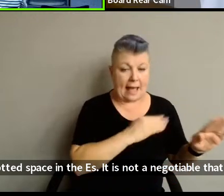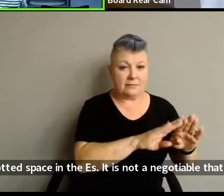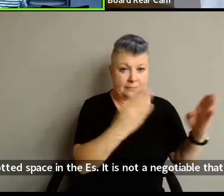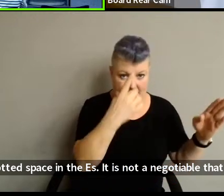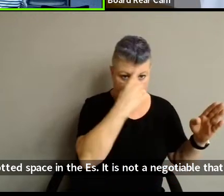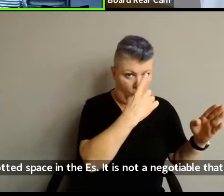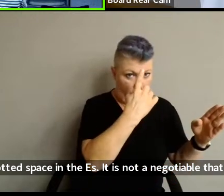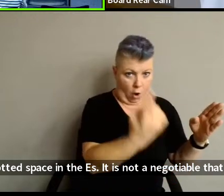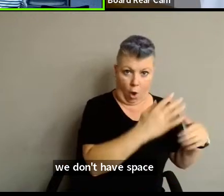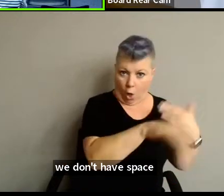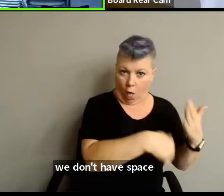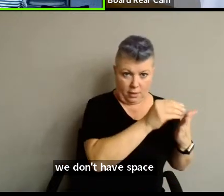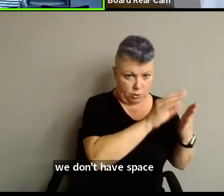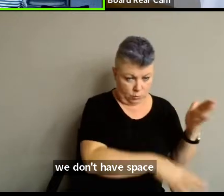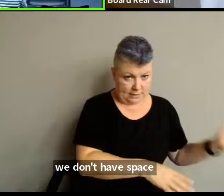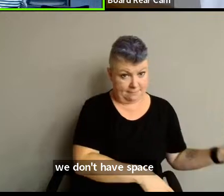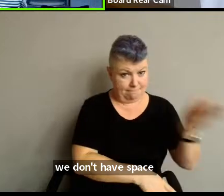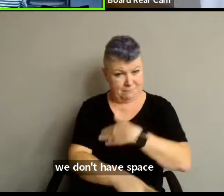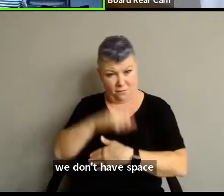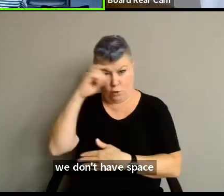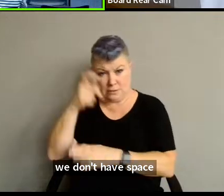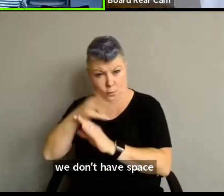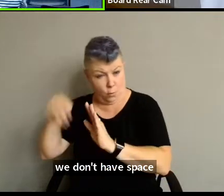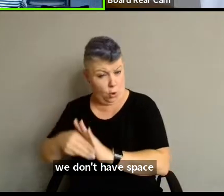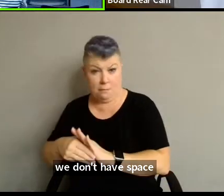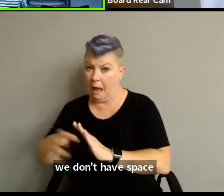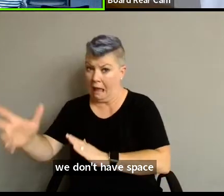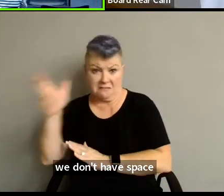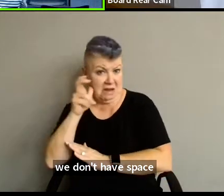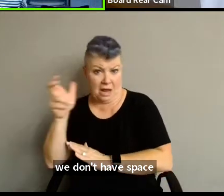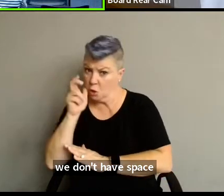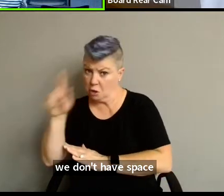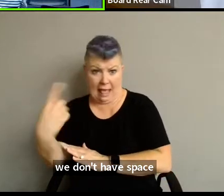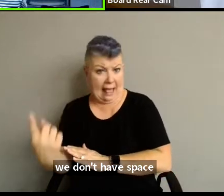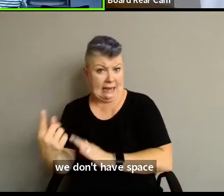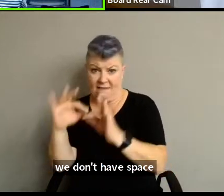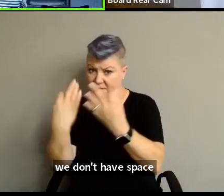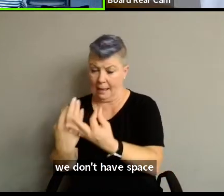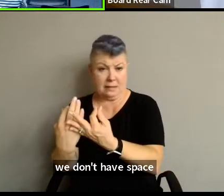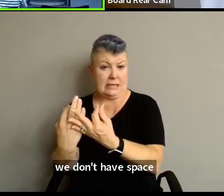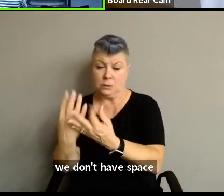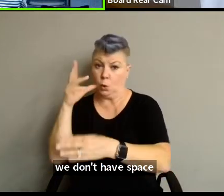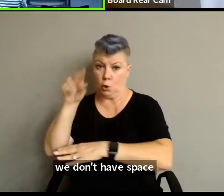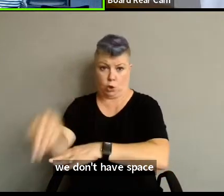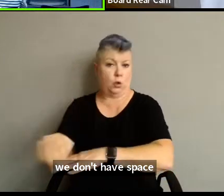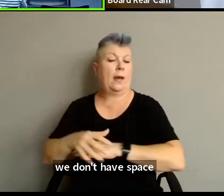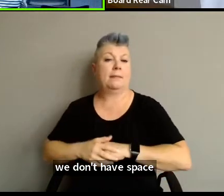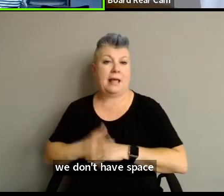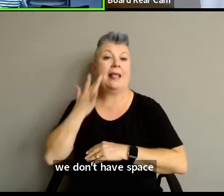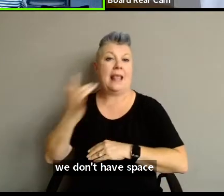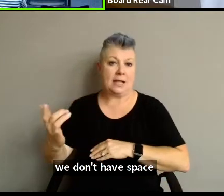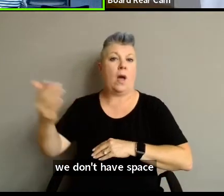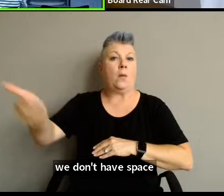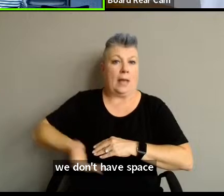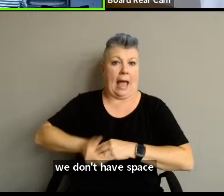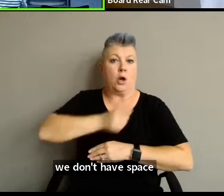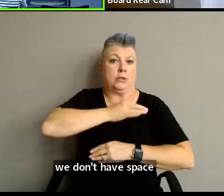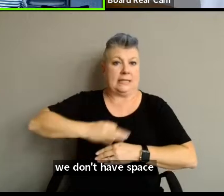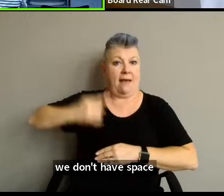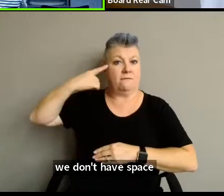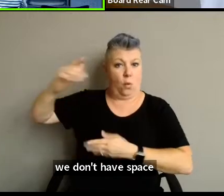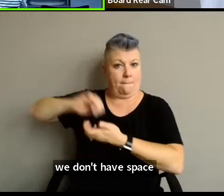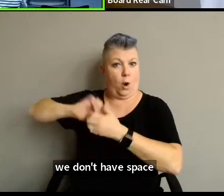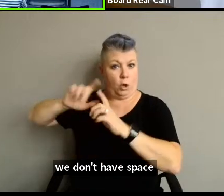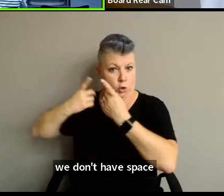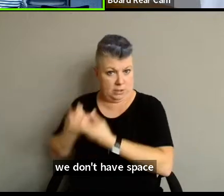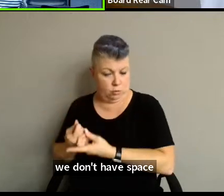programs, I have yet to hear that any families were turned down. That's the reason why we made sure we hired staff for the partner districts. It's good to know. It's good to